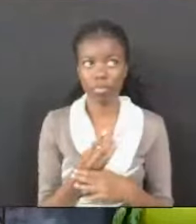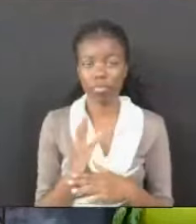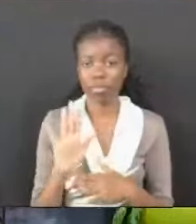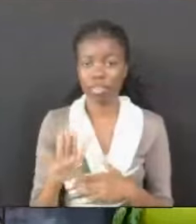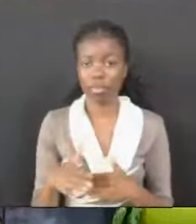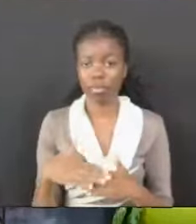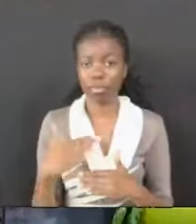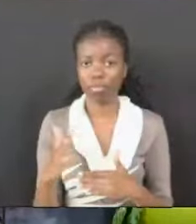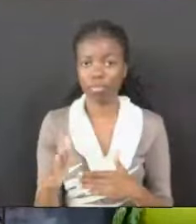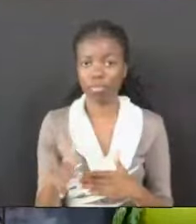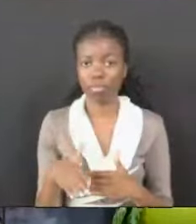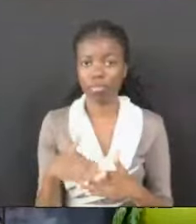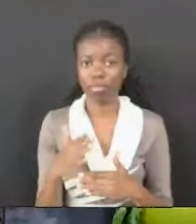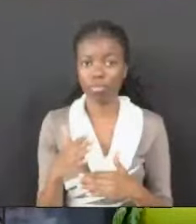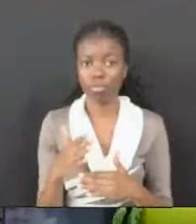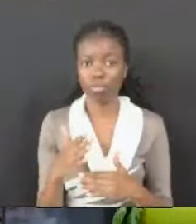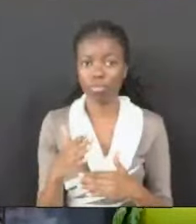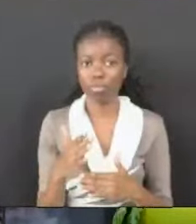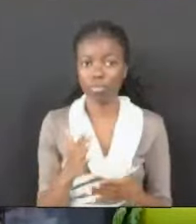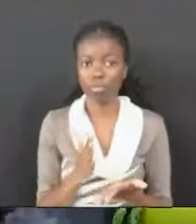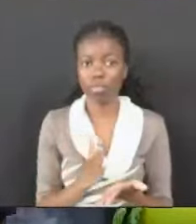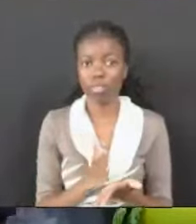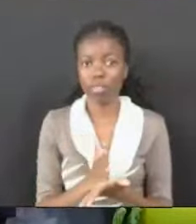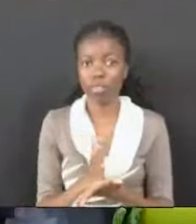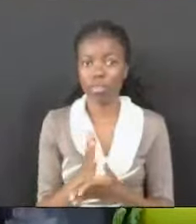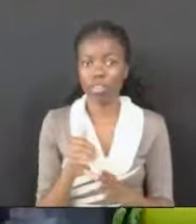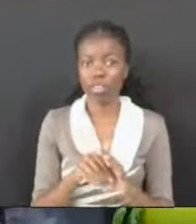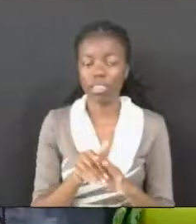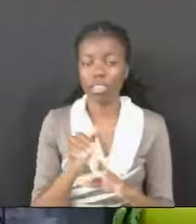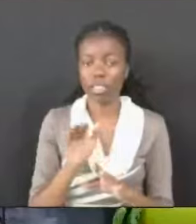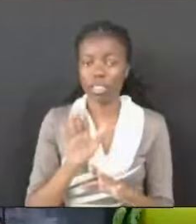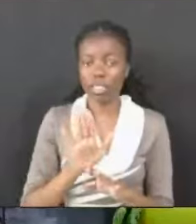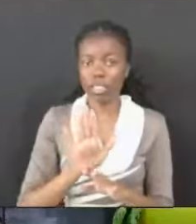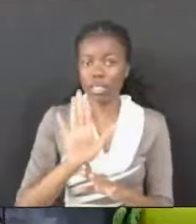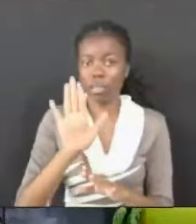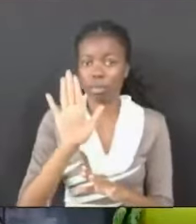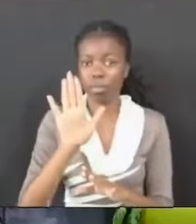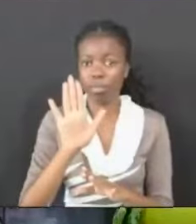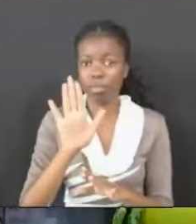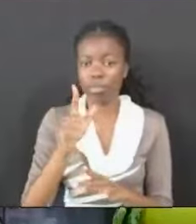Always true we mean to be.